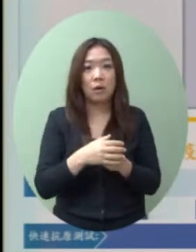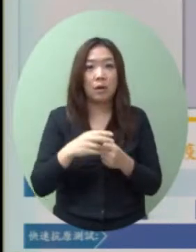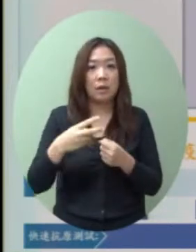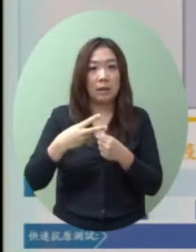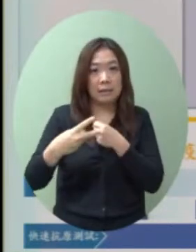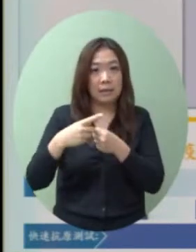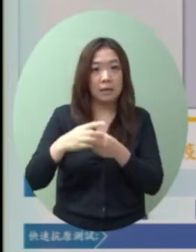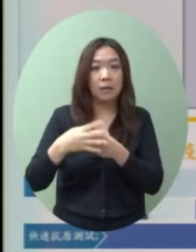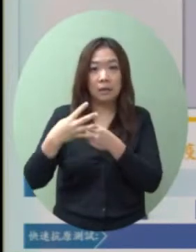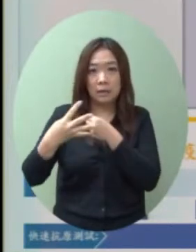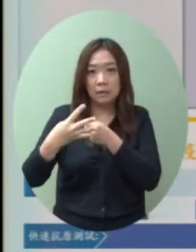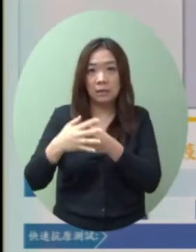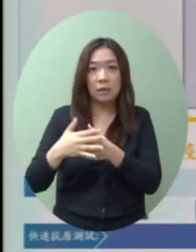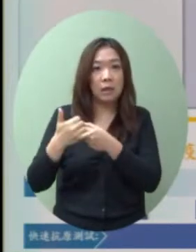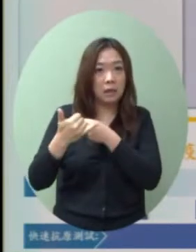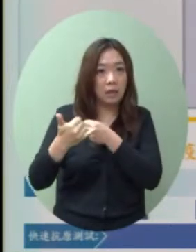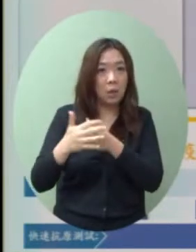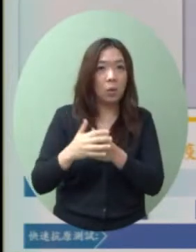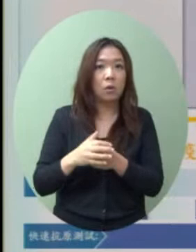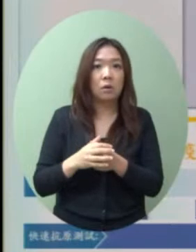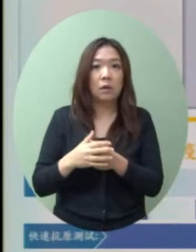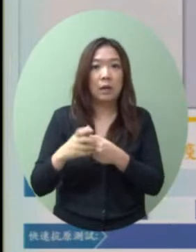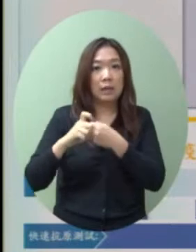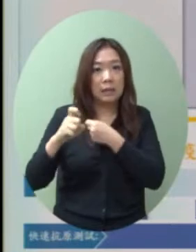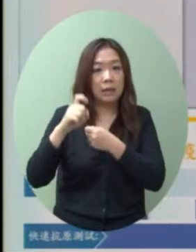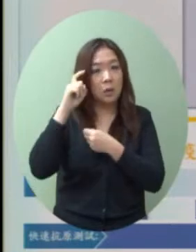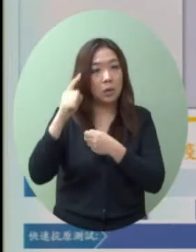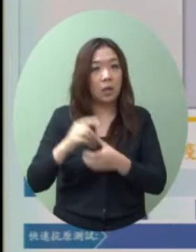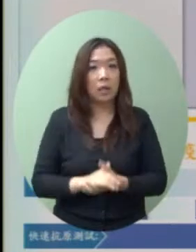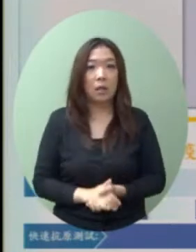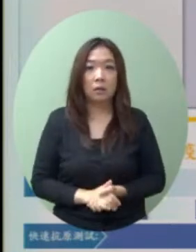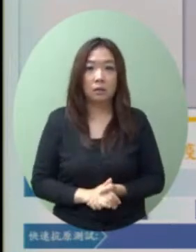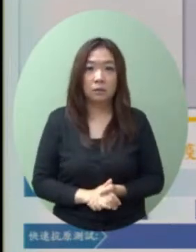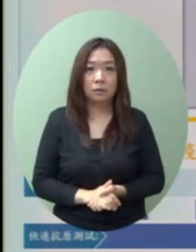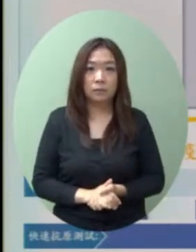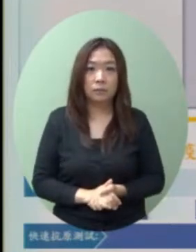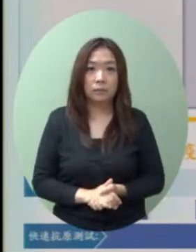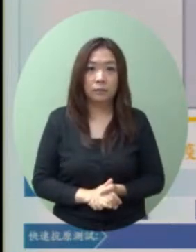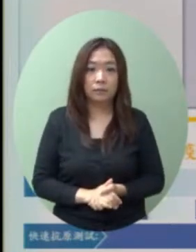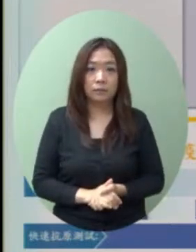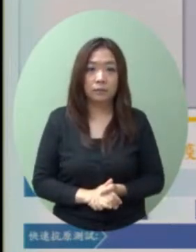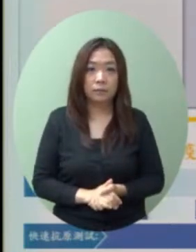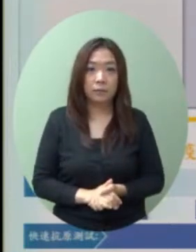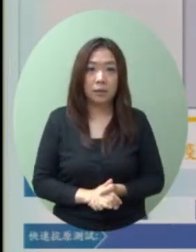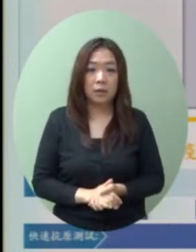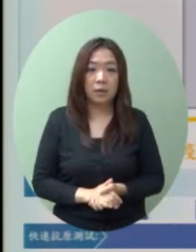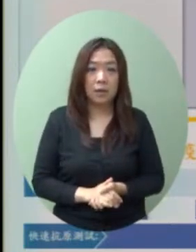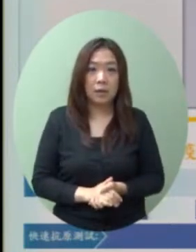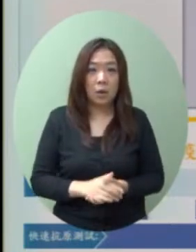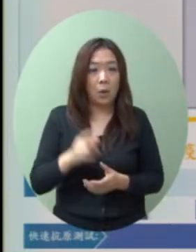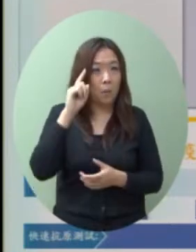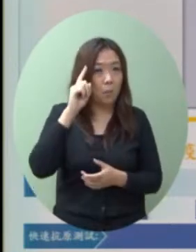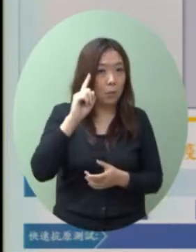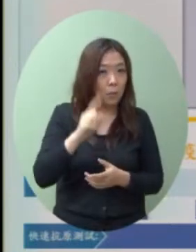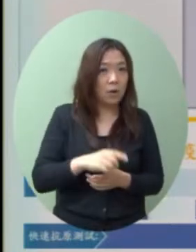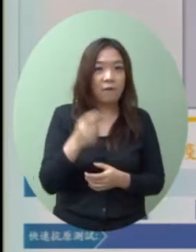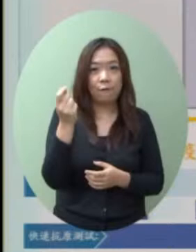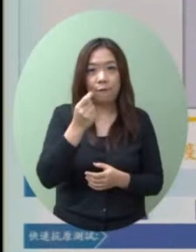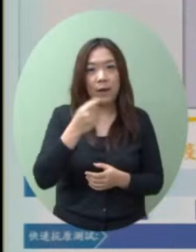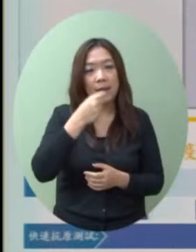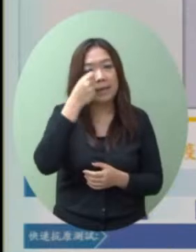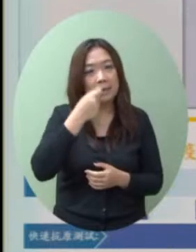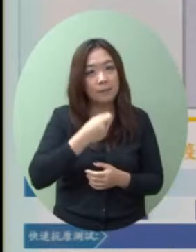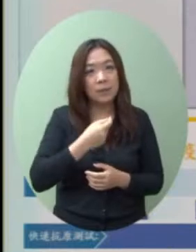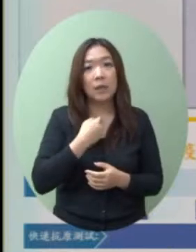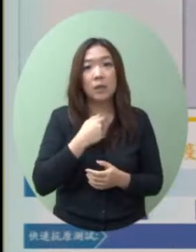the airport, quarantine hotel, as well as during designated arrivals. That is, the 4th day, the 6th day, and